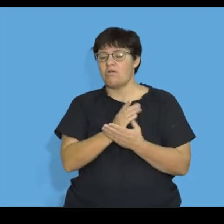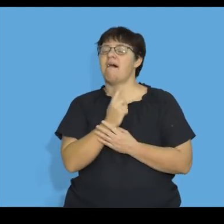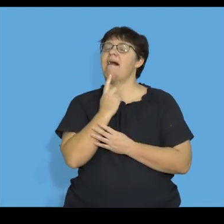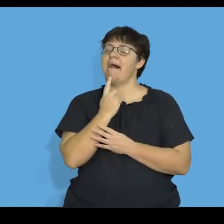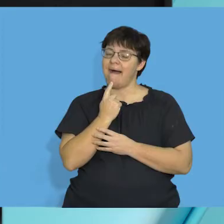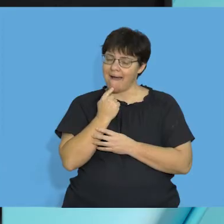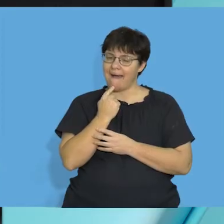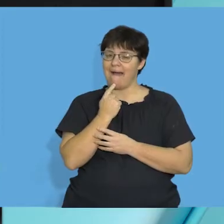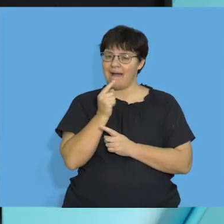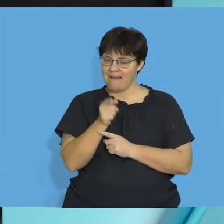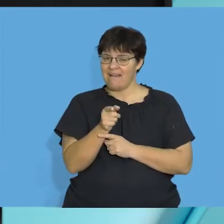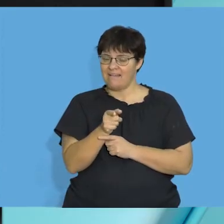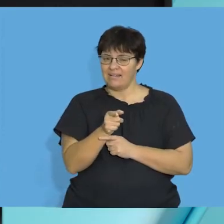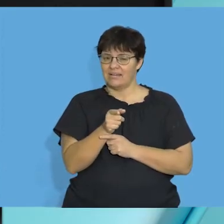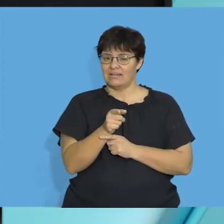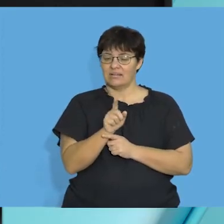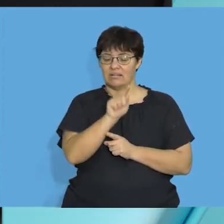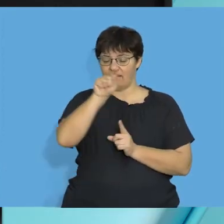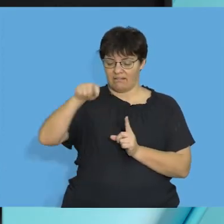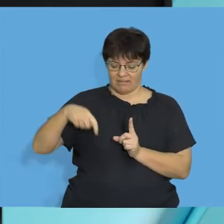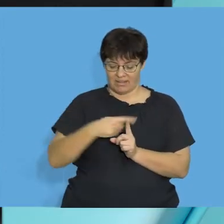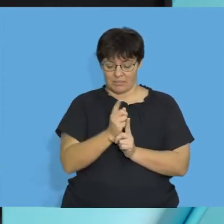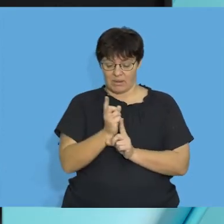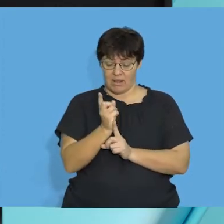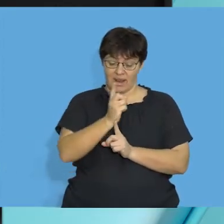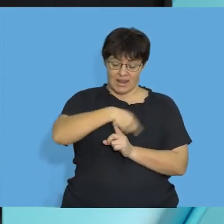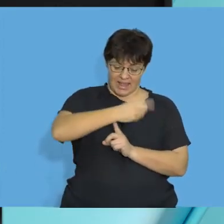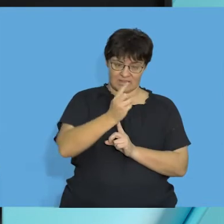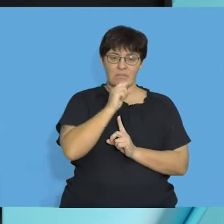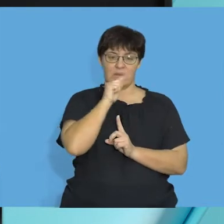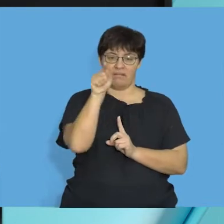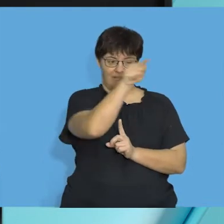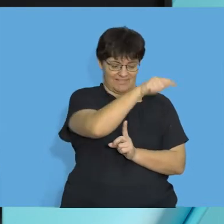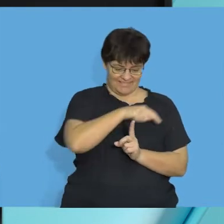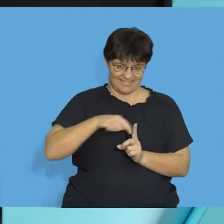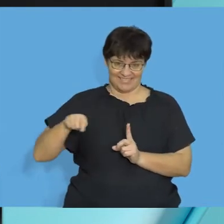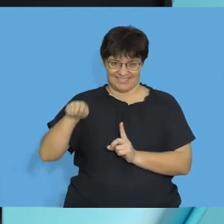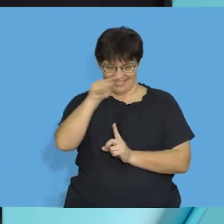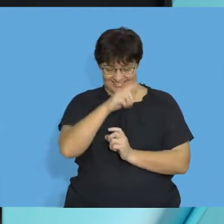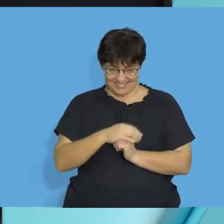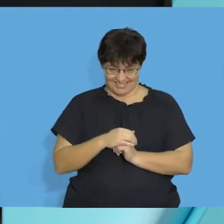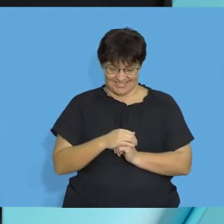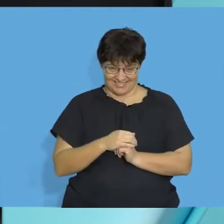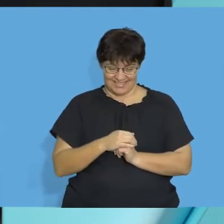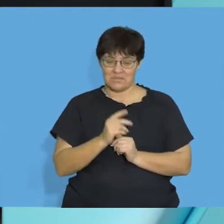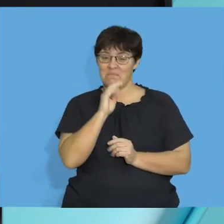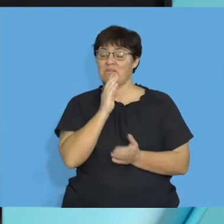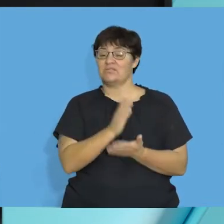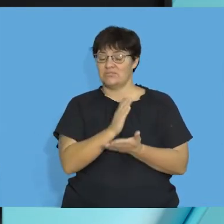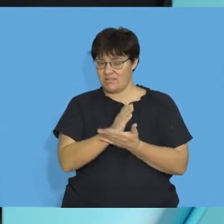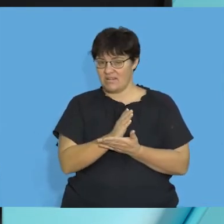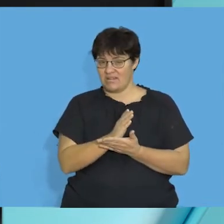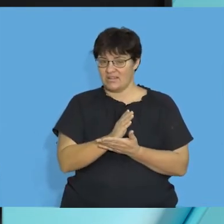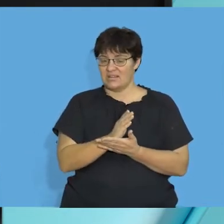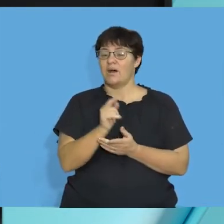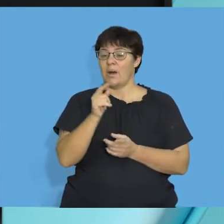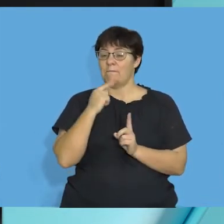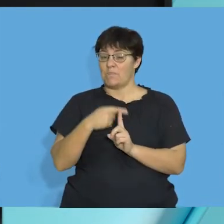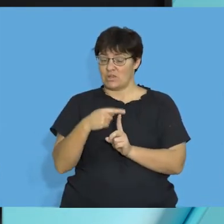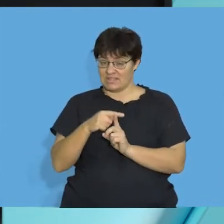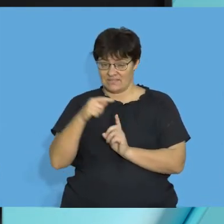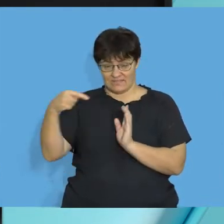which way the voltmeter is going to read. Is the current going in at the terminal that is marked